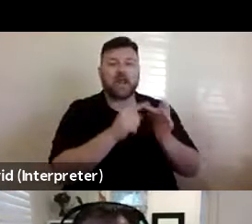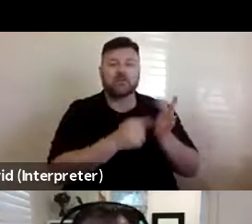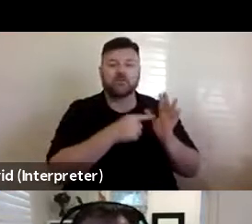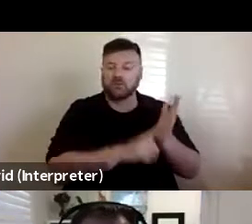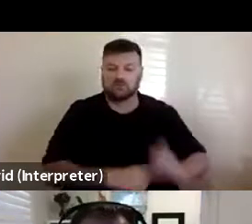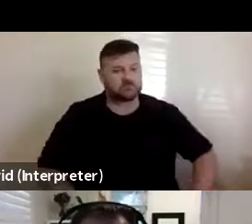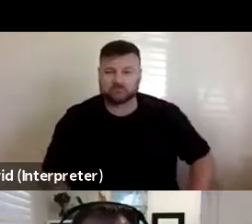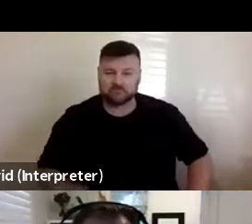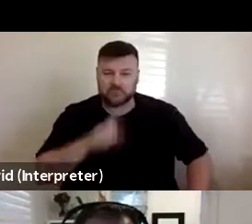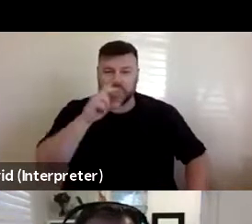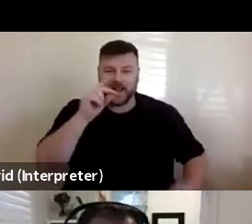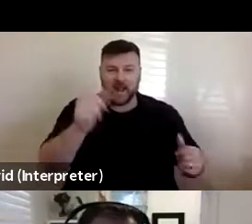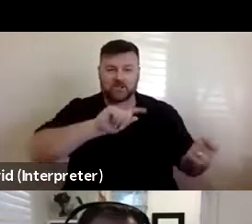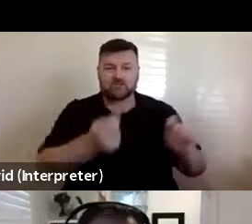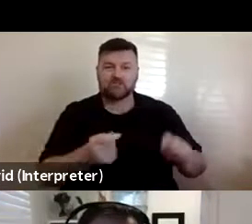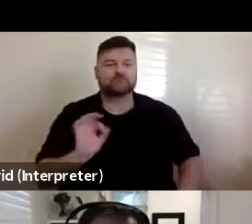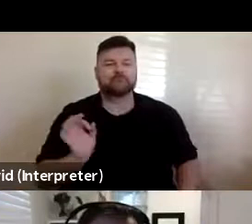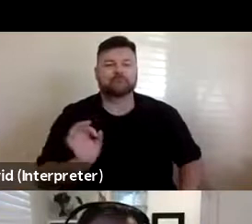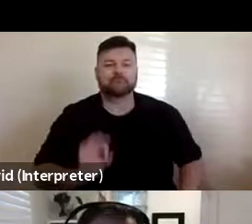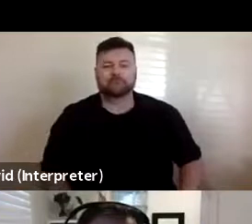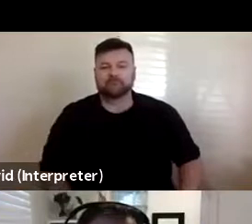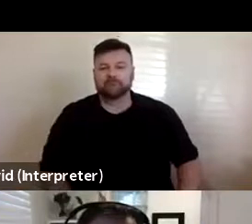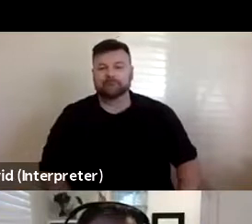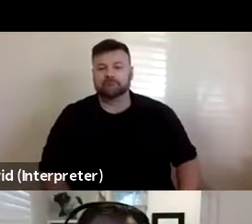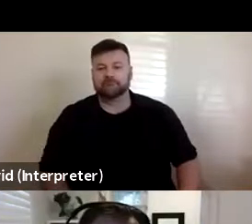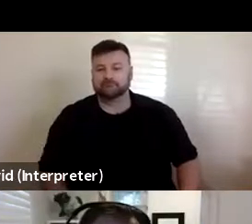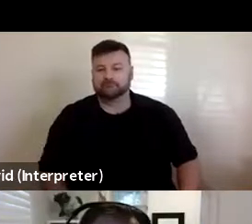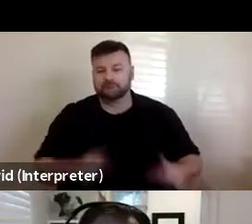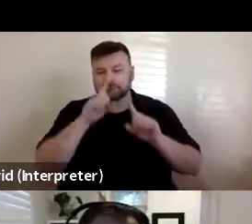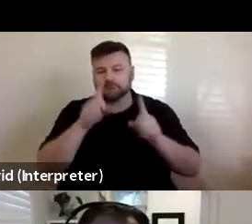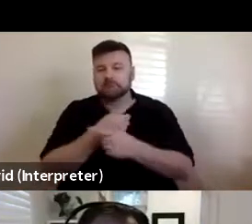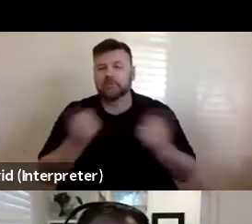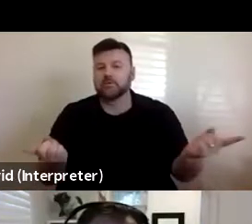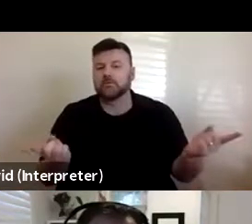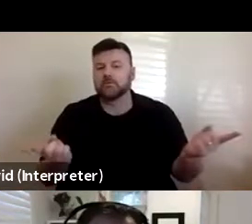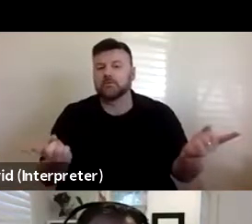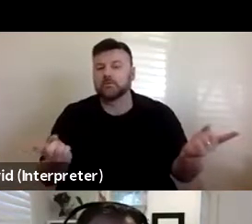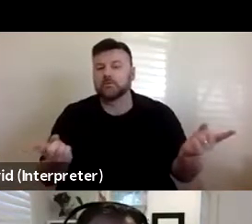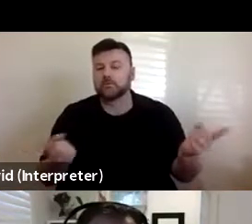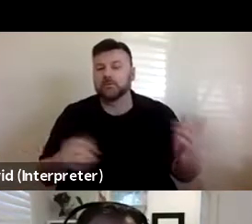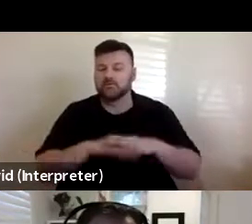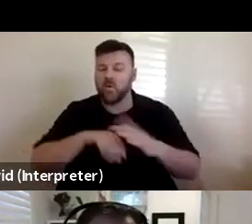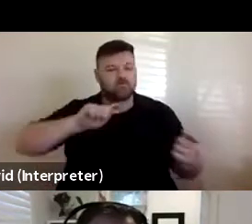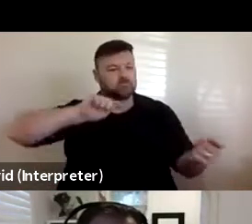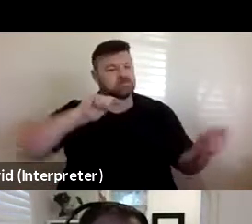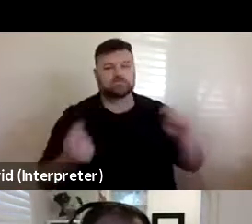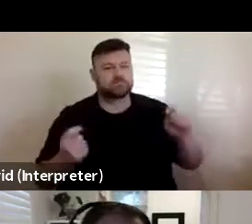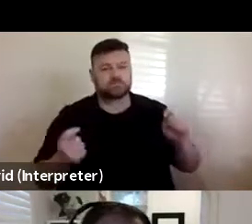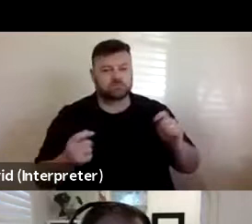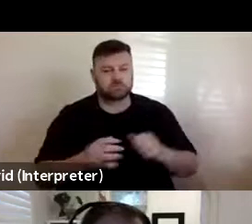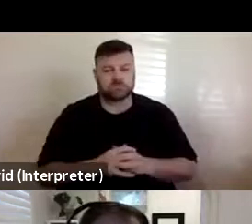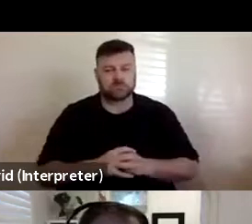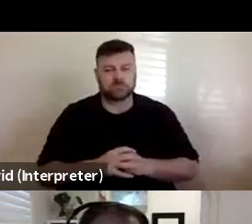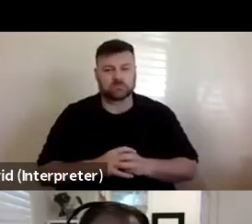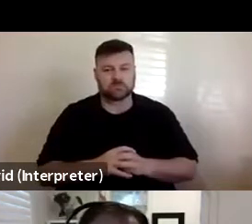that across easily. You know, that's just not the case. And I think our experience, I appreciate